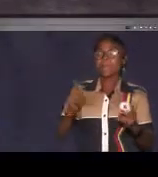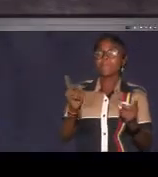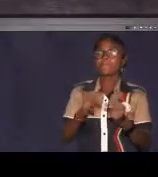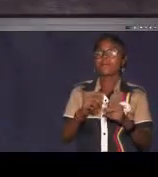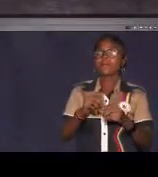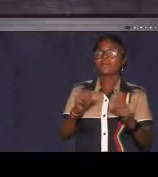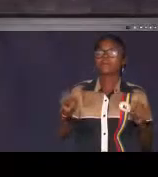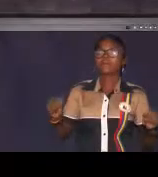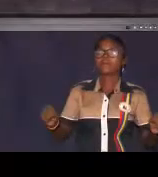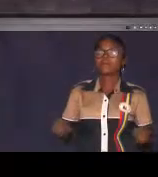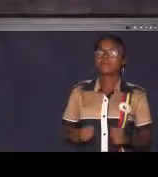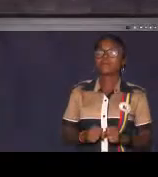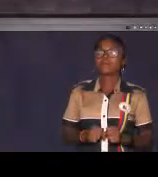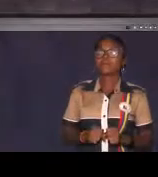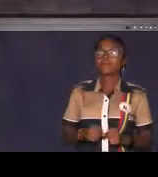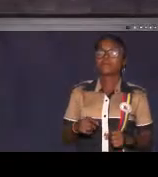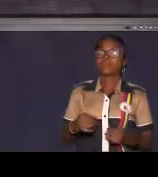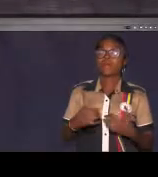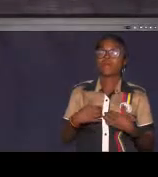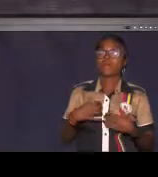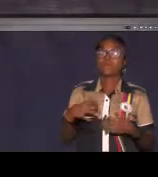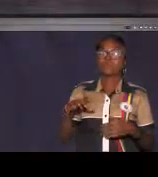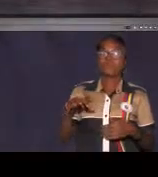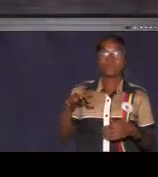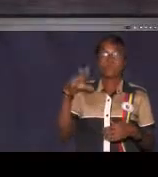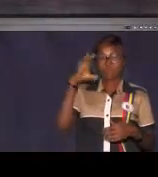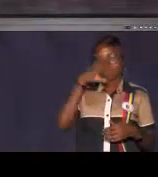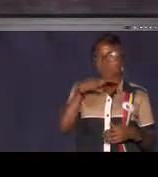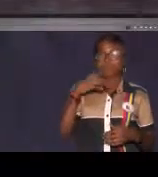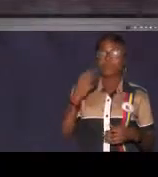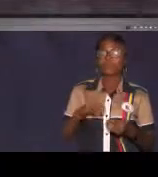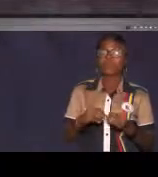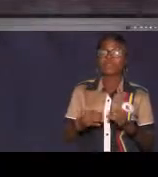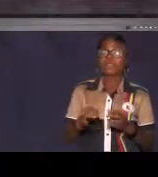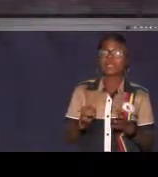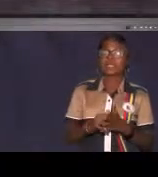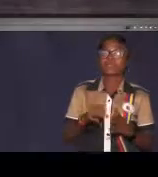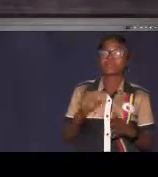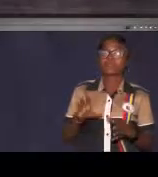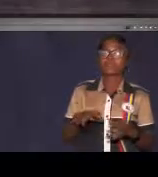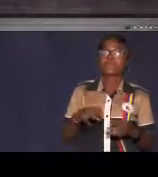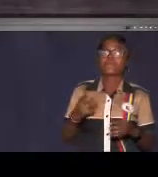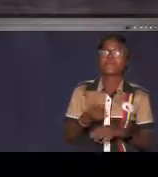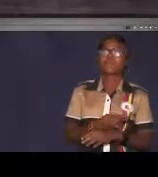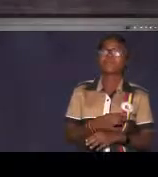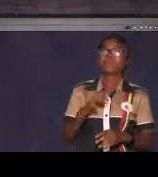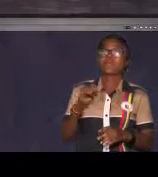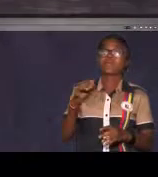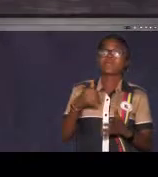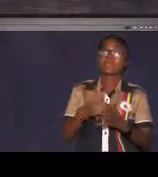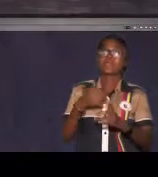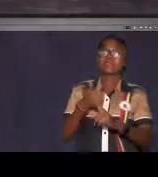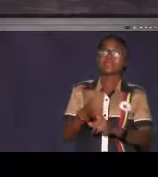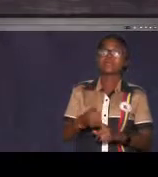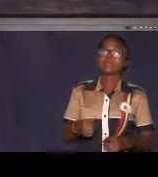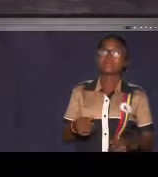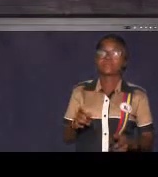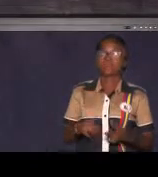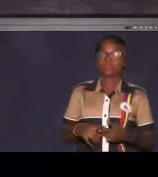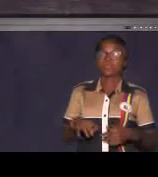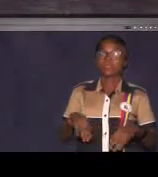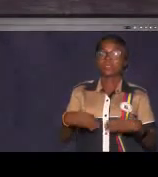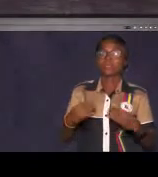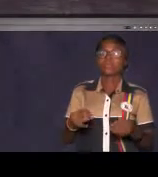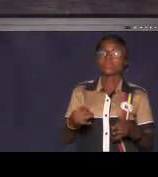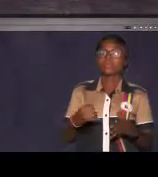square, we have to find a number that will be multiplied by itself to give that perfect square, and